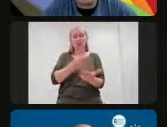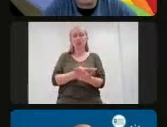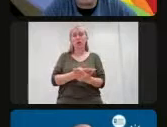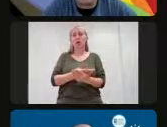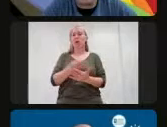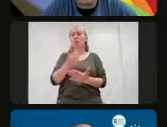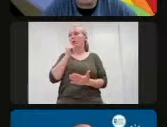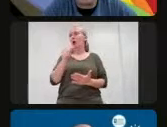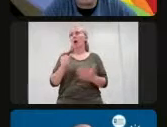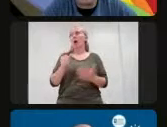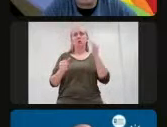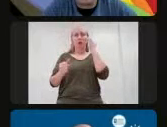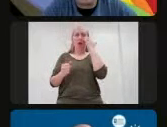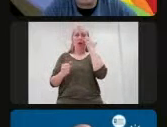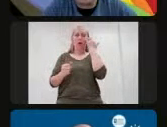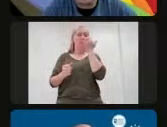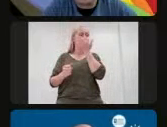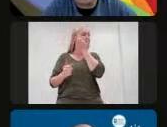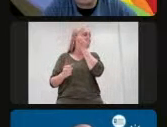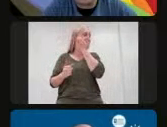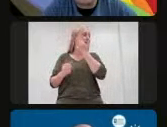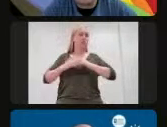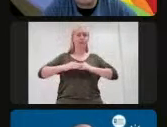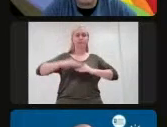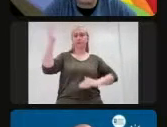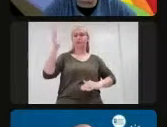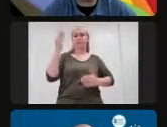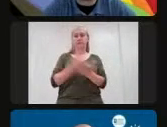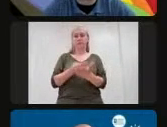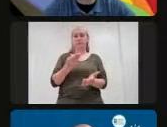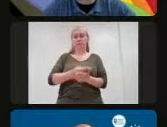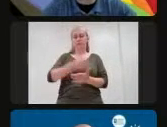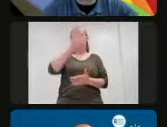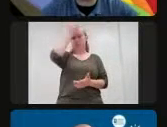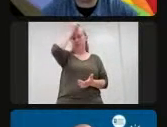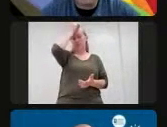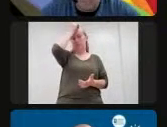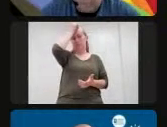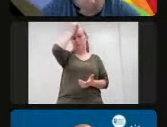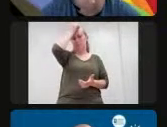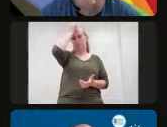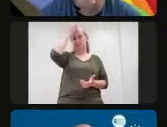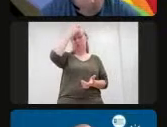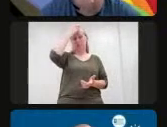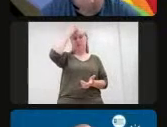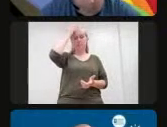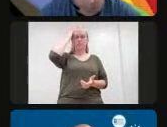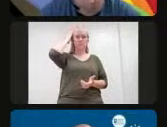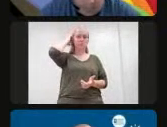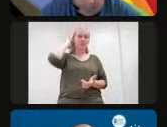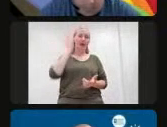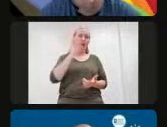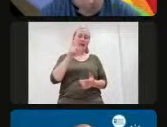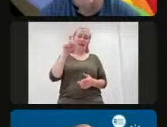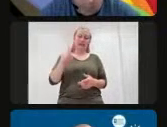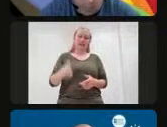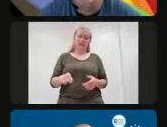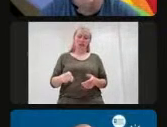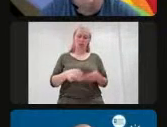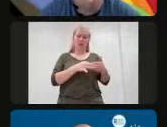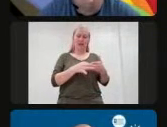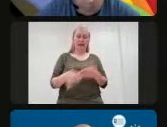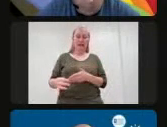through the dollars and cents and things like that. And it leads to the outcome